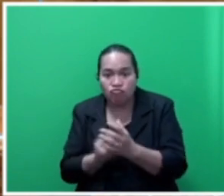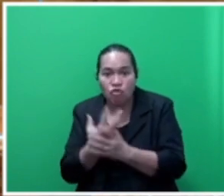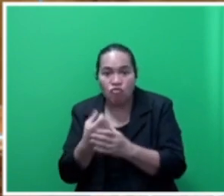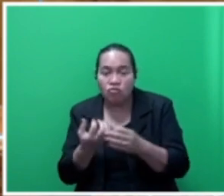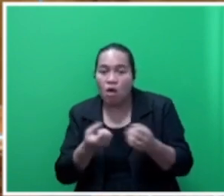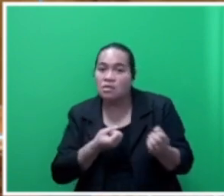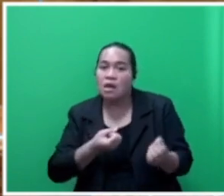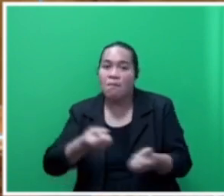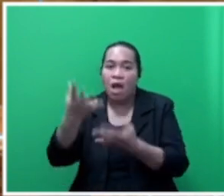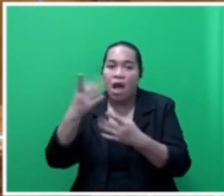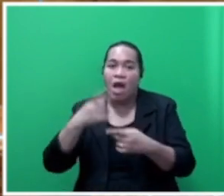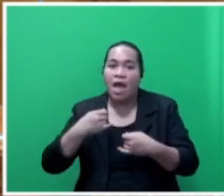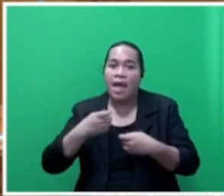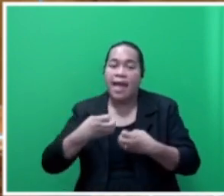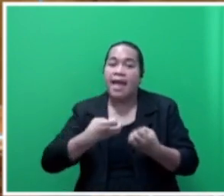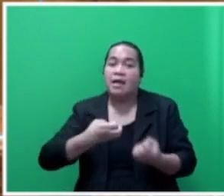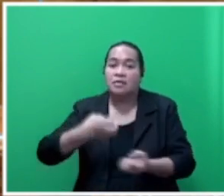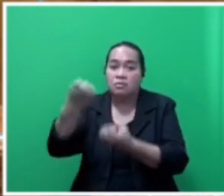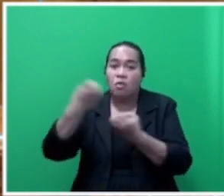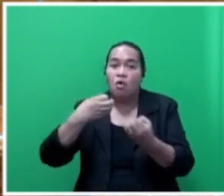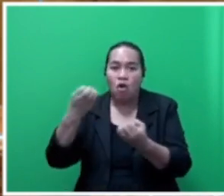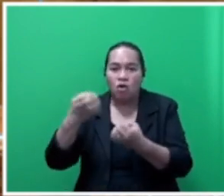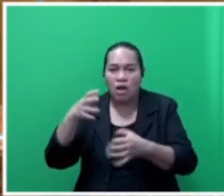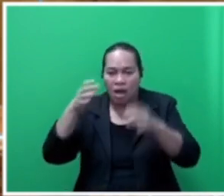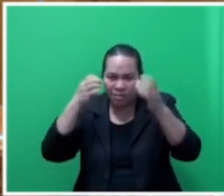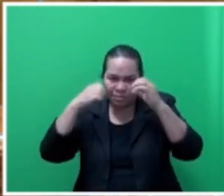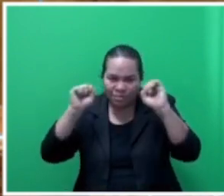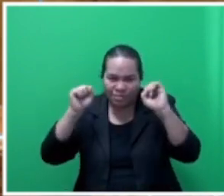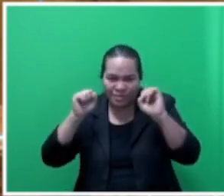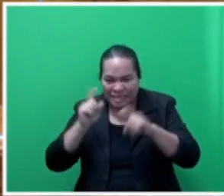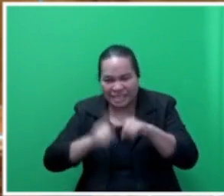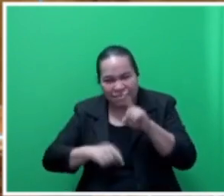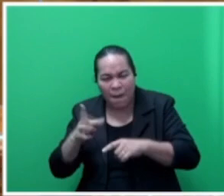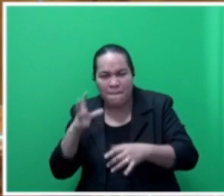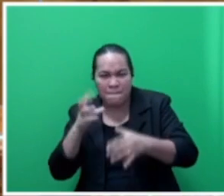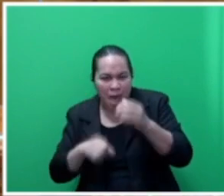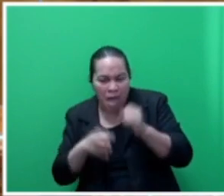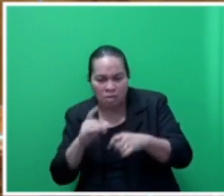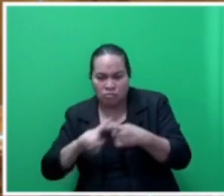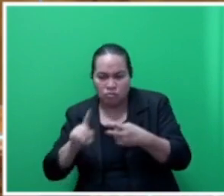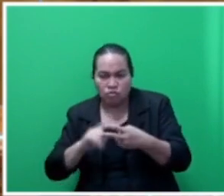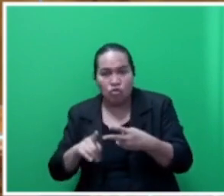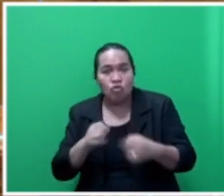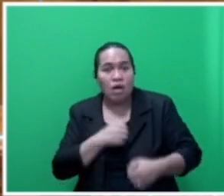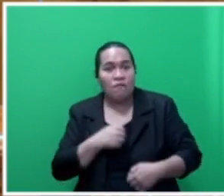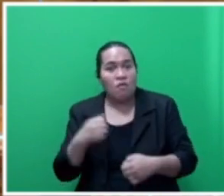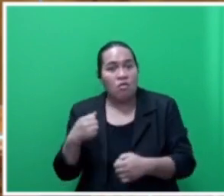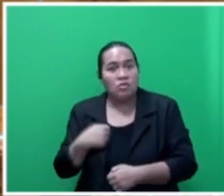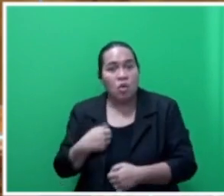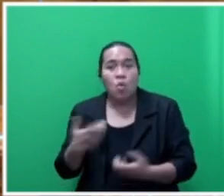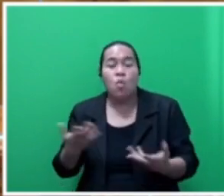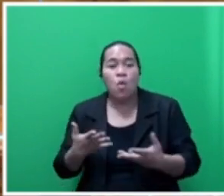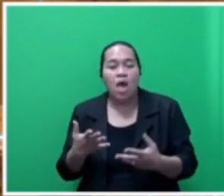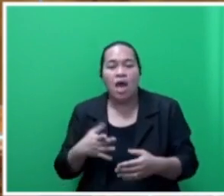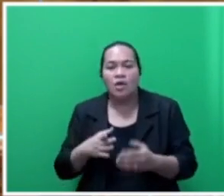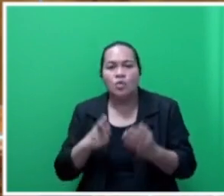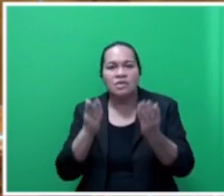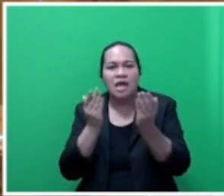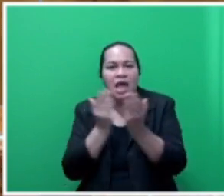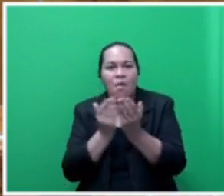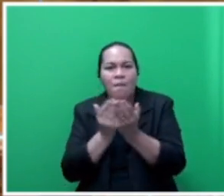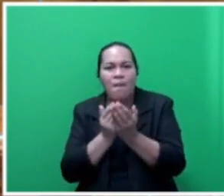products to the Allied forces that were based in Arabia.